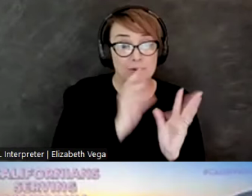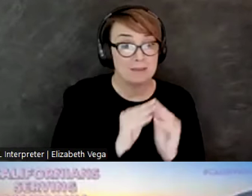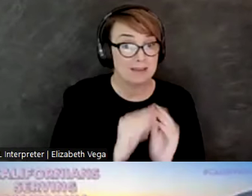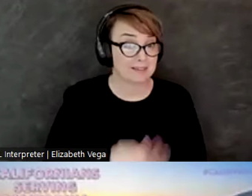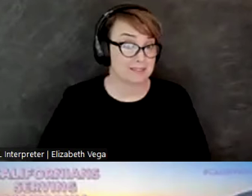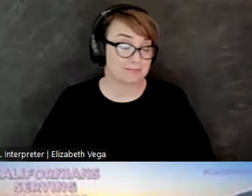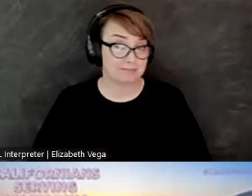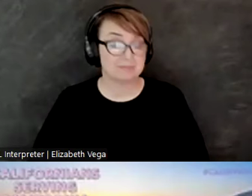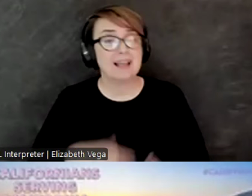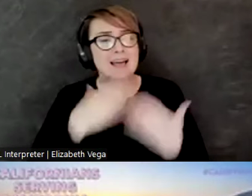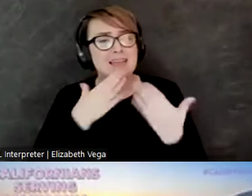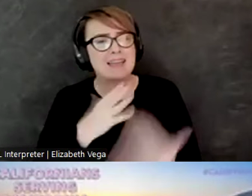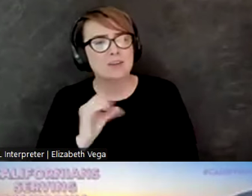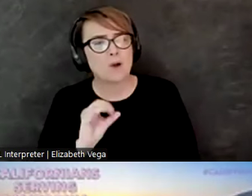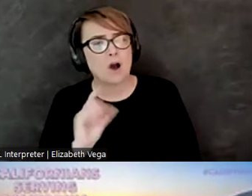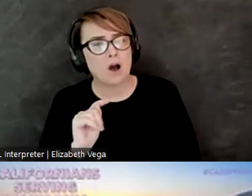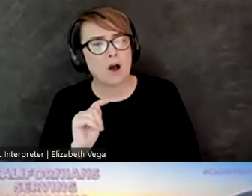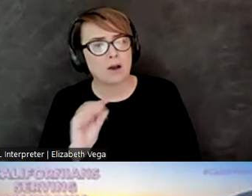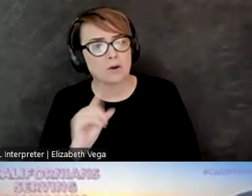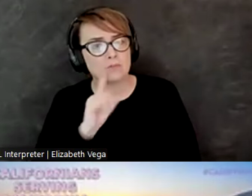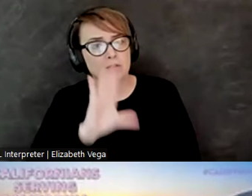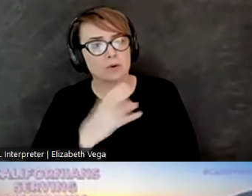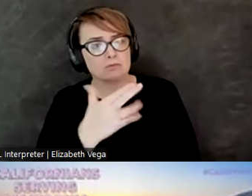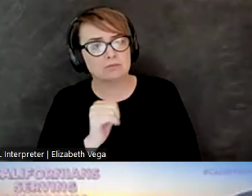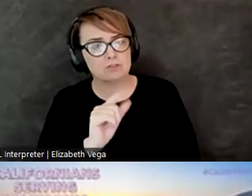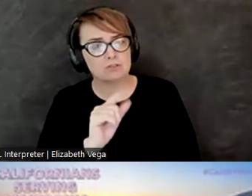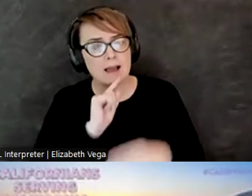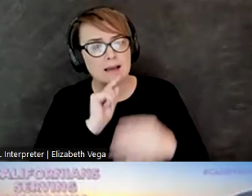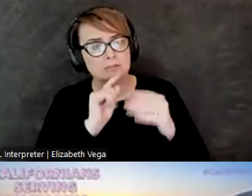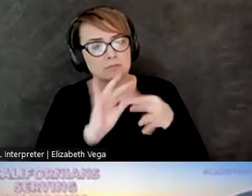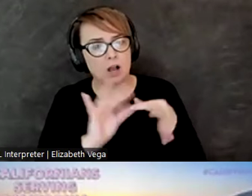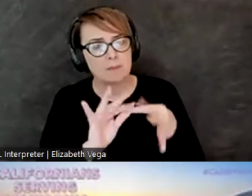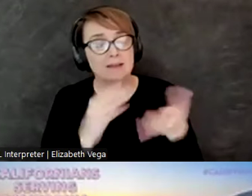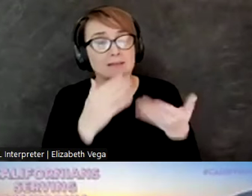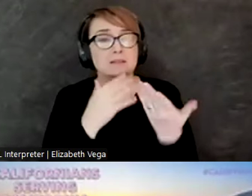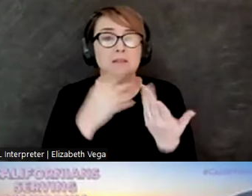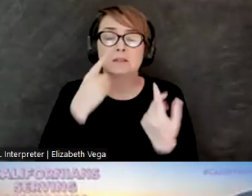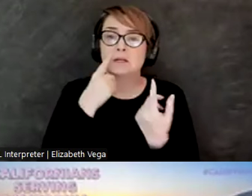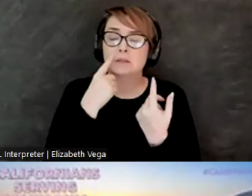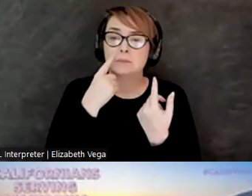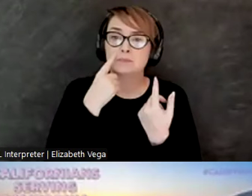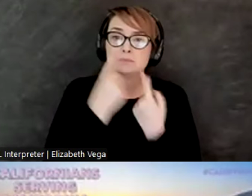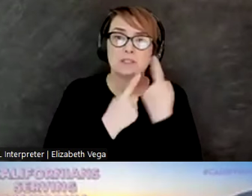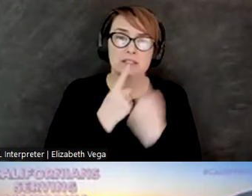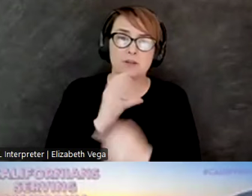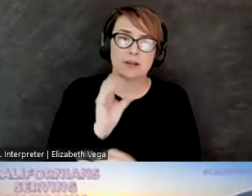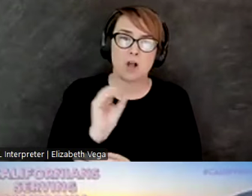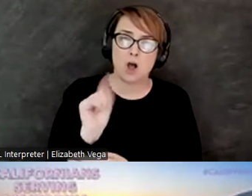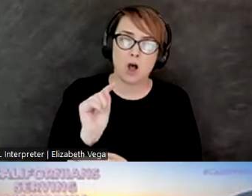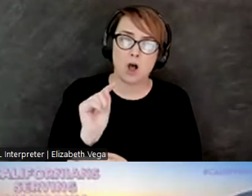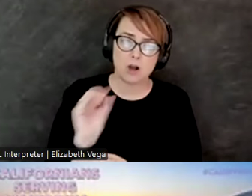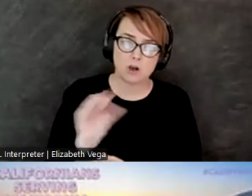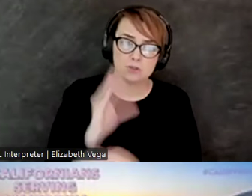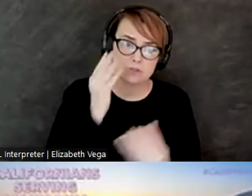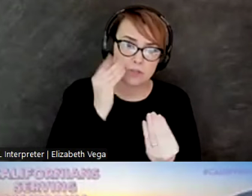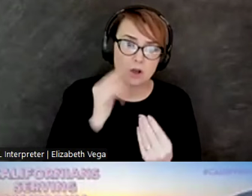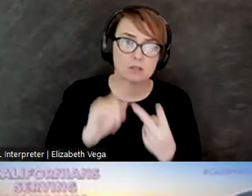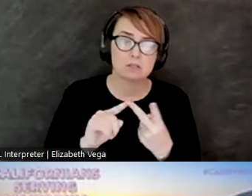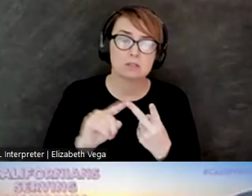So thank you, Otto, for that. So taking in Otto's thoughts, taking in Darlene's question to the